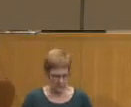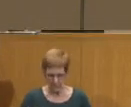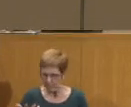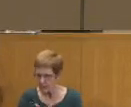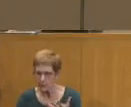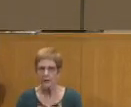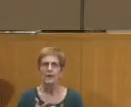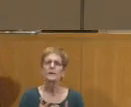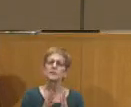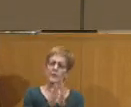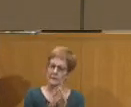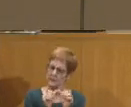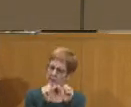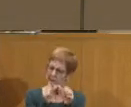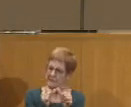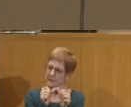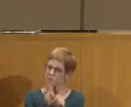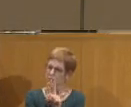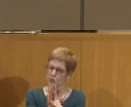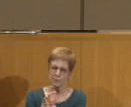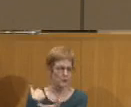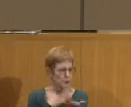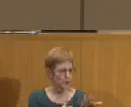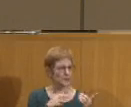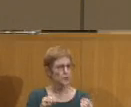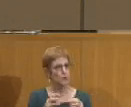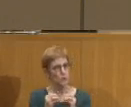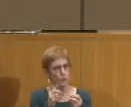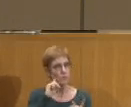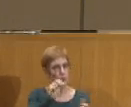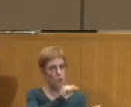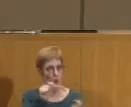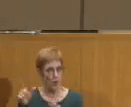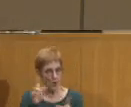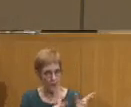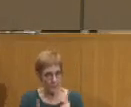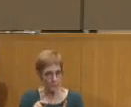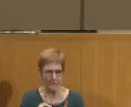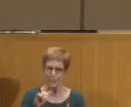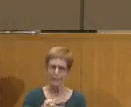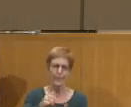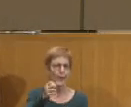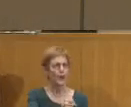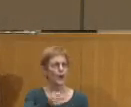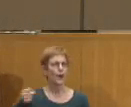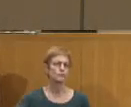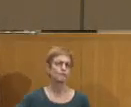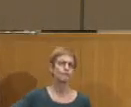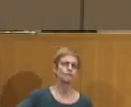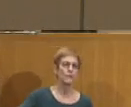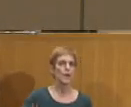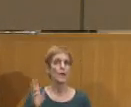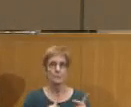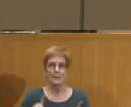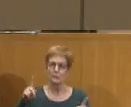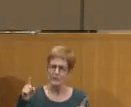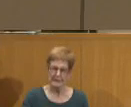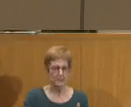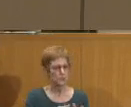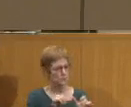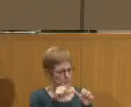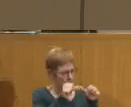When I first became mayor in 2017, I had high hopes. I wanted to make sure that Charlotte was a place where